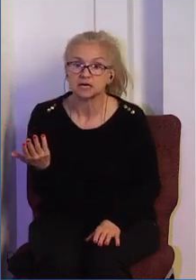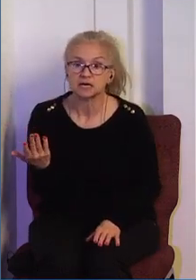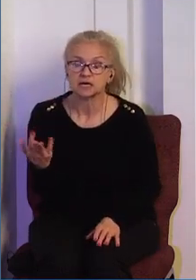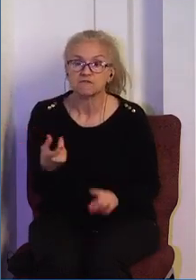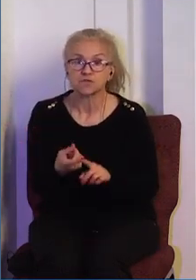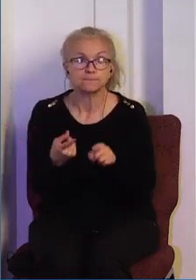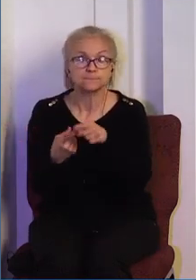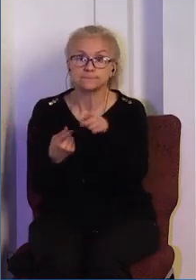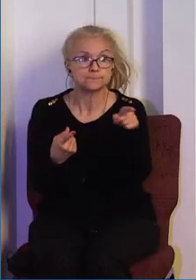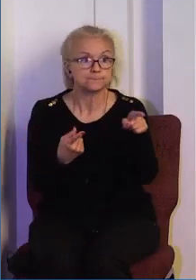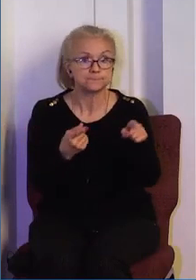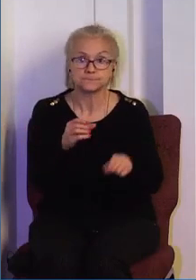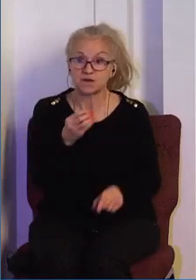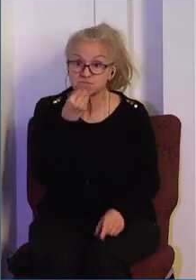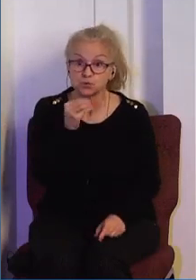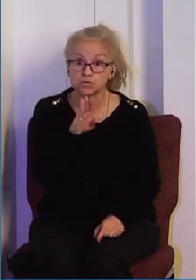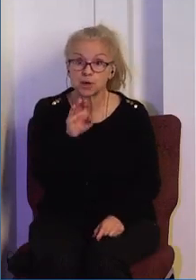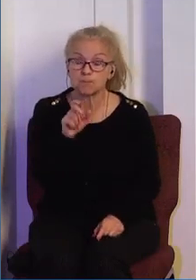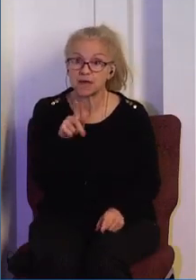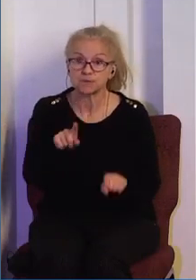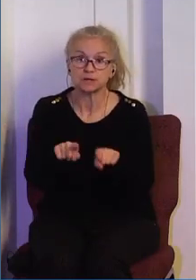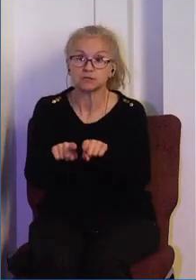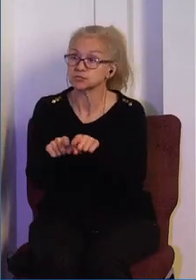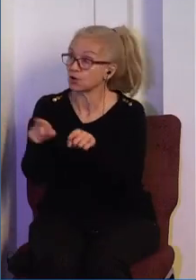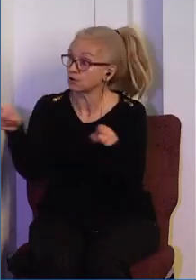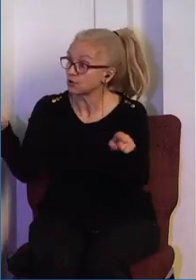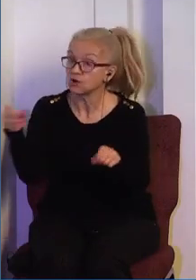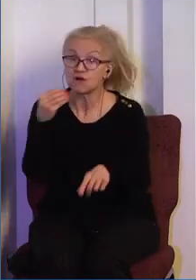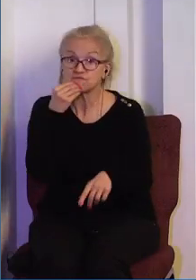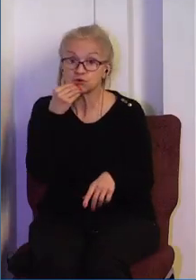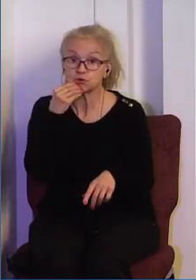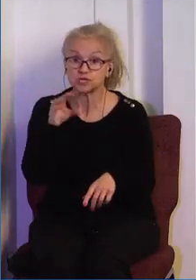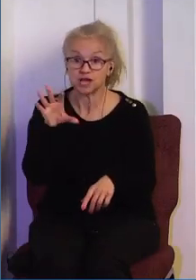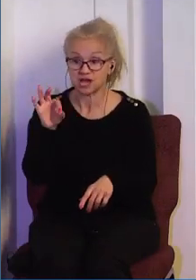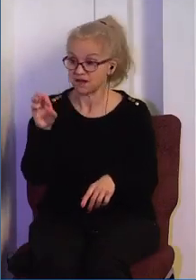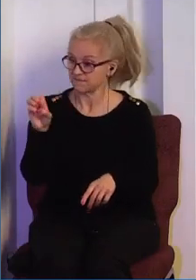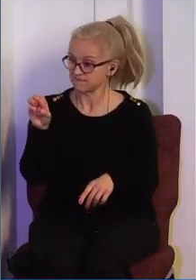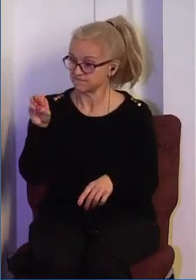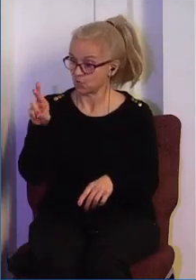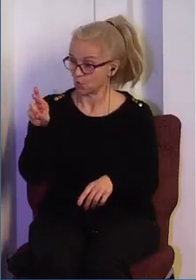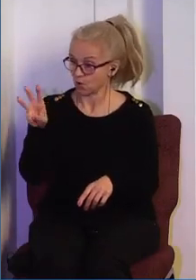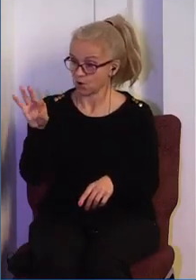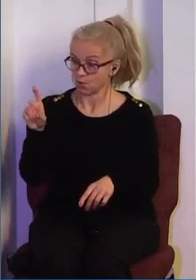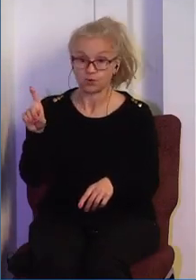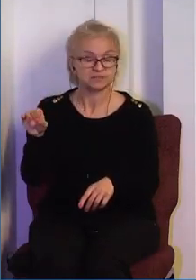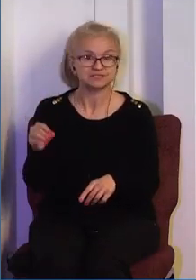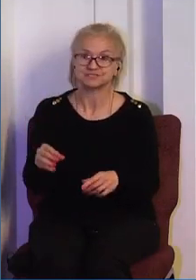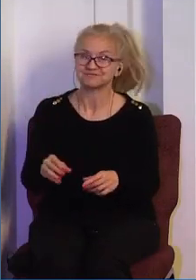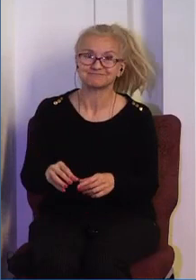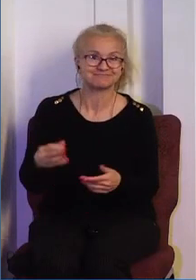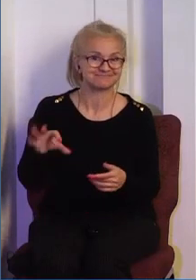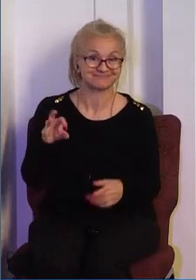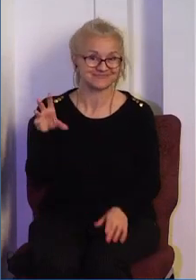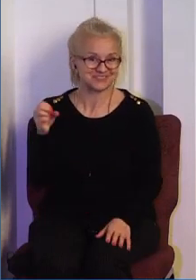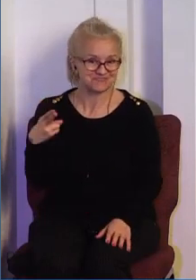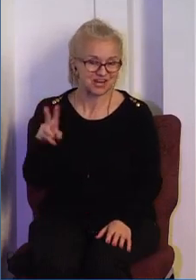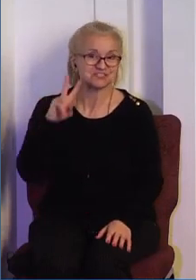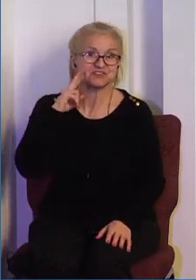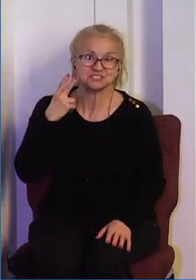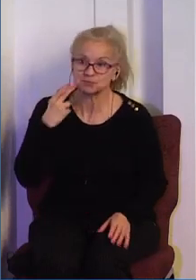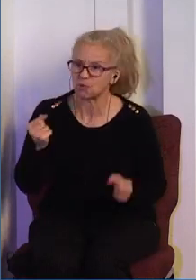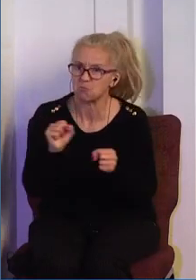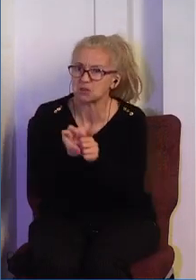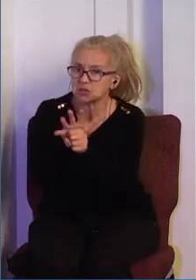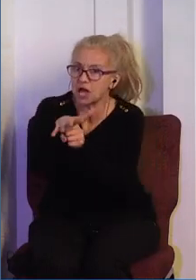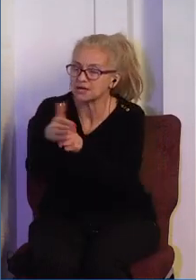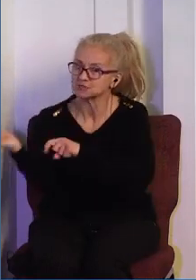from the food bank, but also from Food Forward. And so we have lots of fresh vegetables. And so come